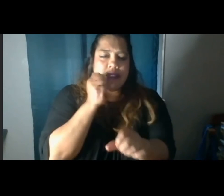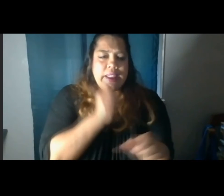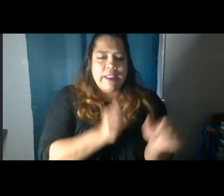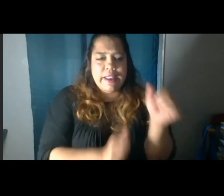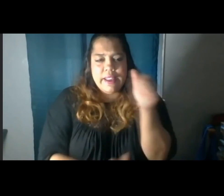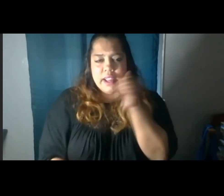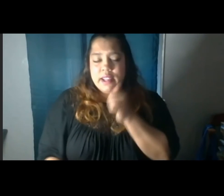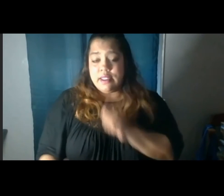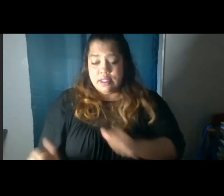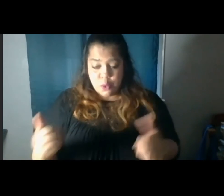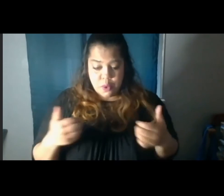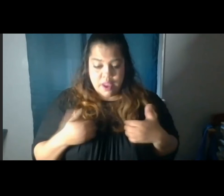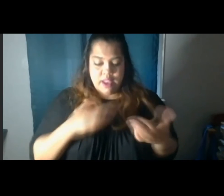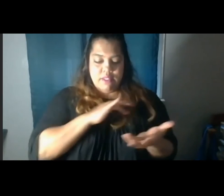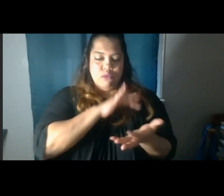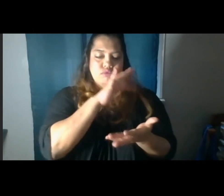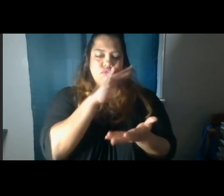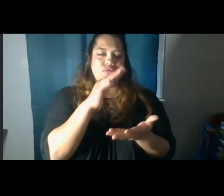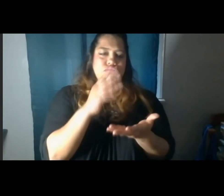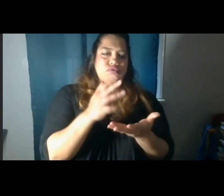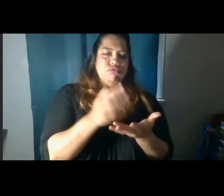have enough, let go.